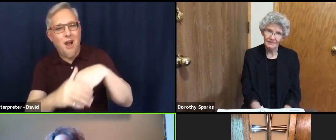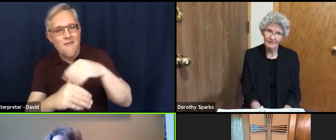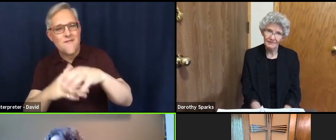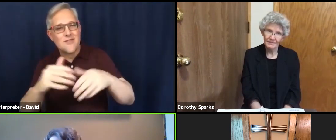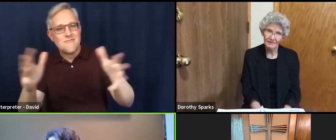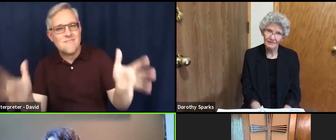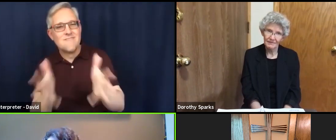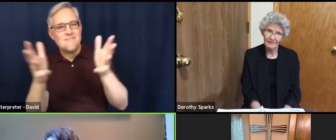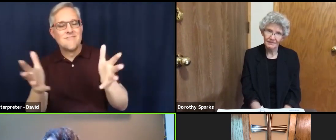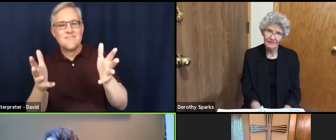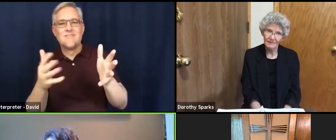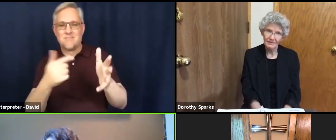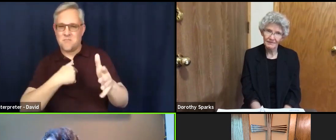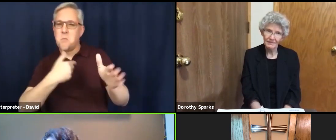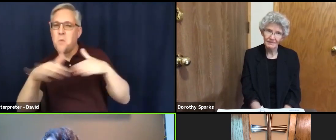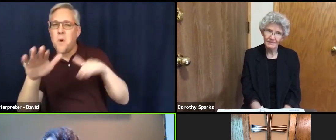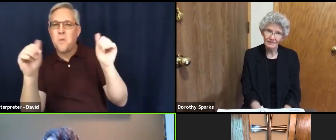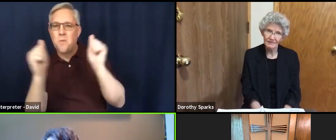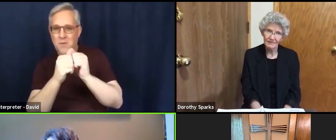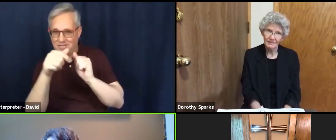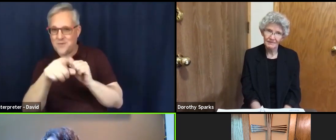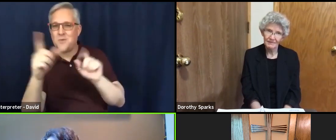walks with us.